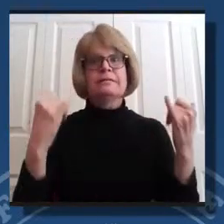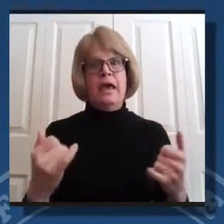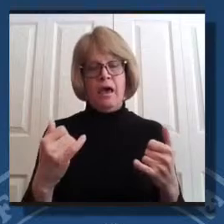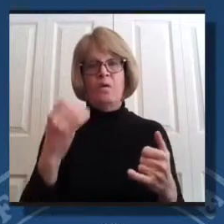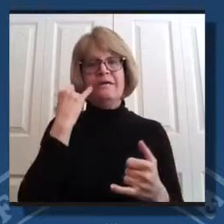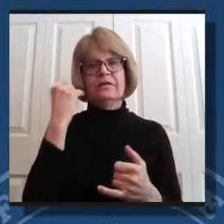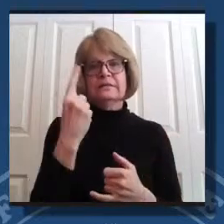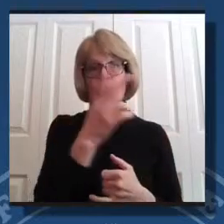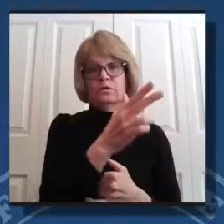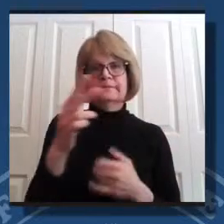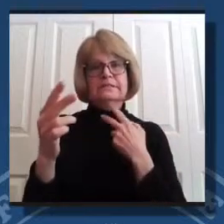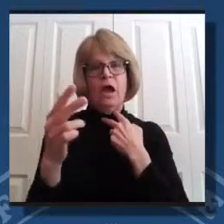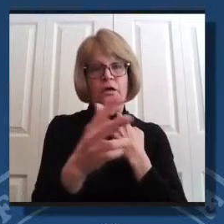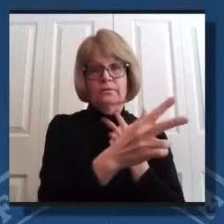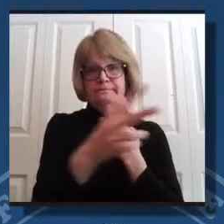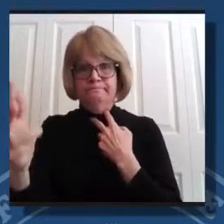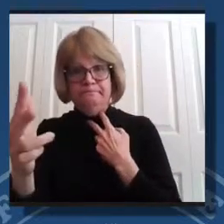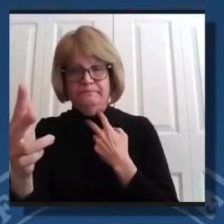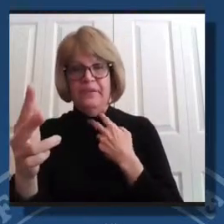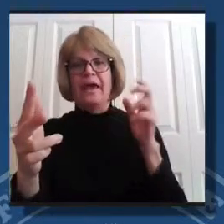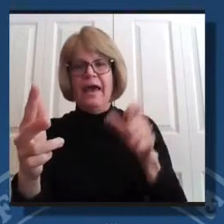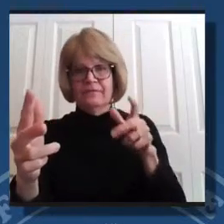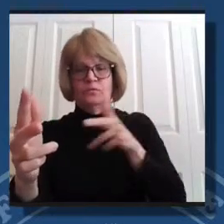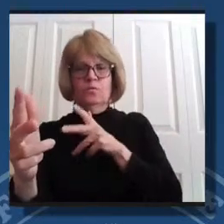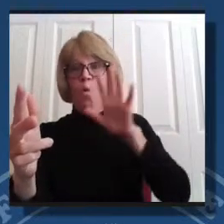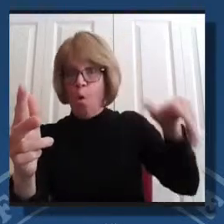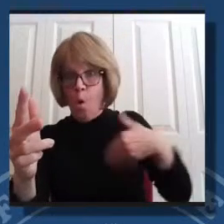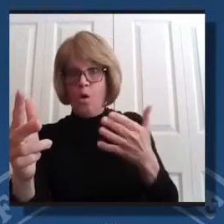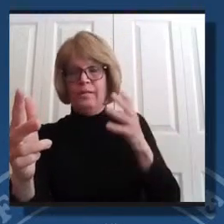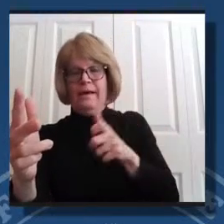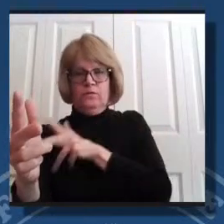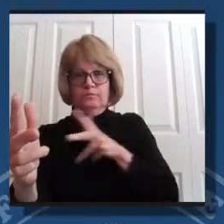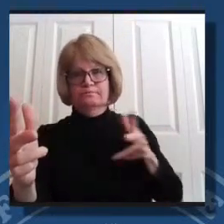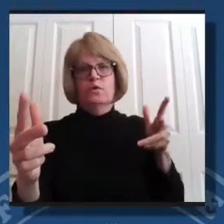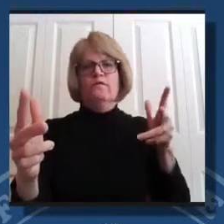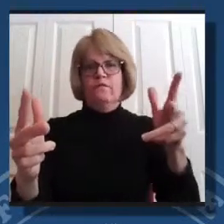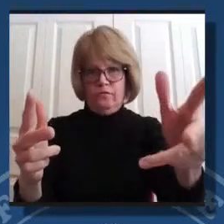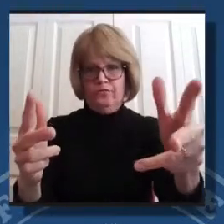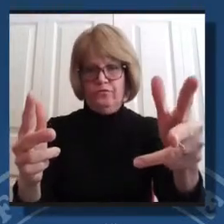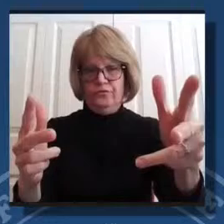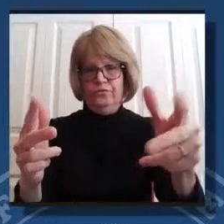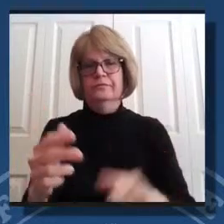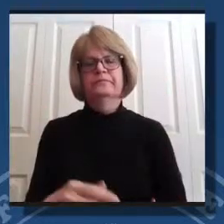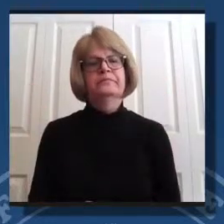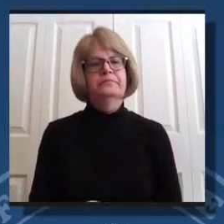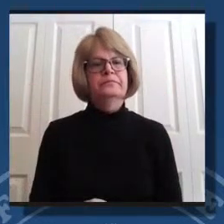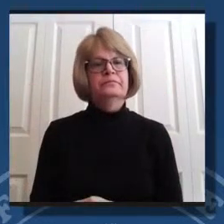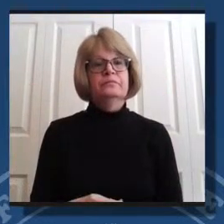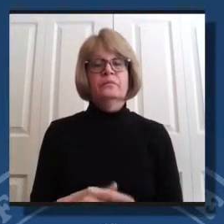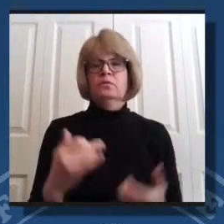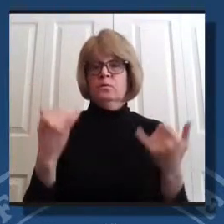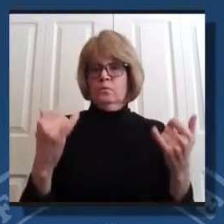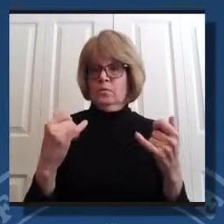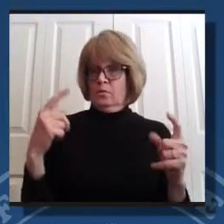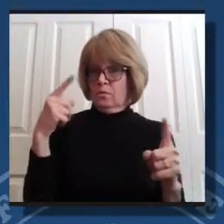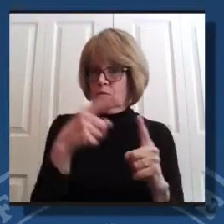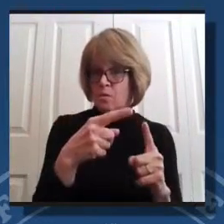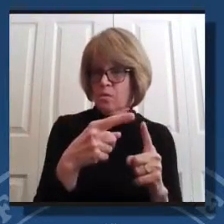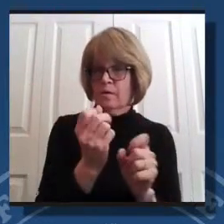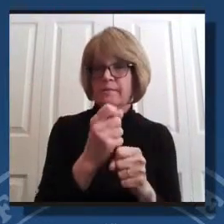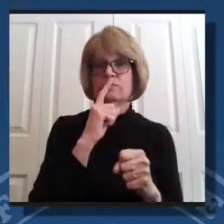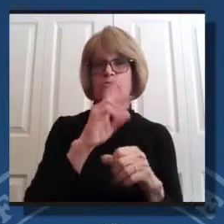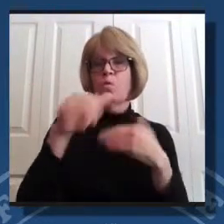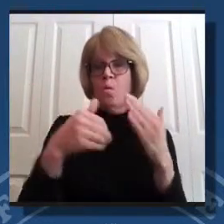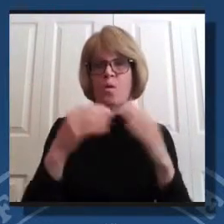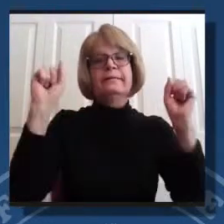end of the day, we're all just trying to get somewhere. And I think our goal of those of us here today is to make sure that we're all able to actually